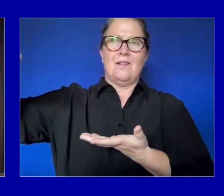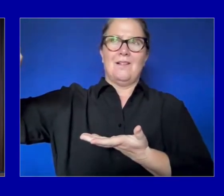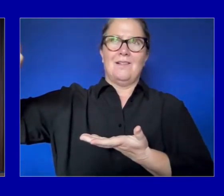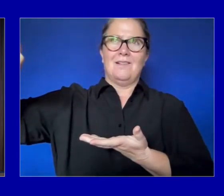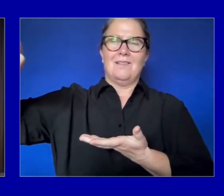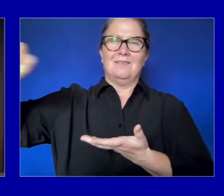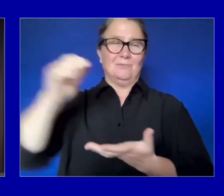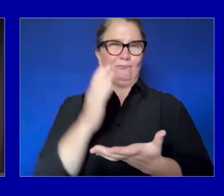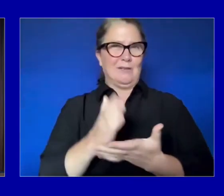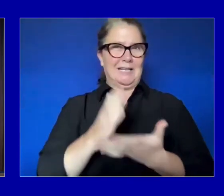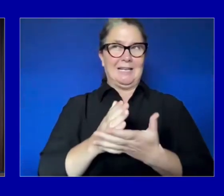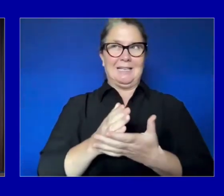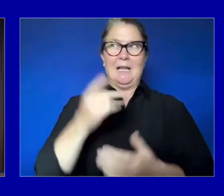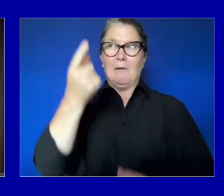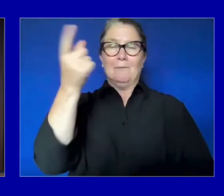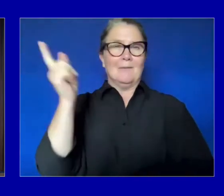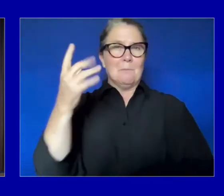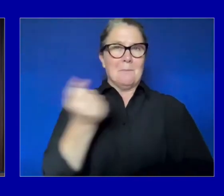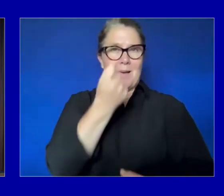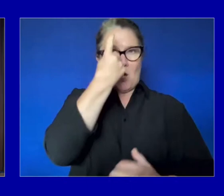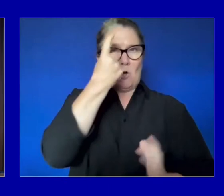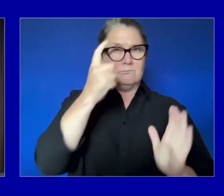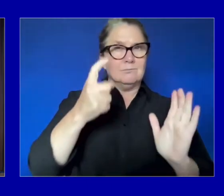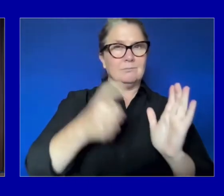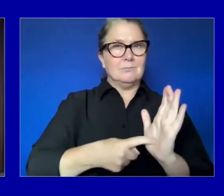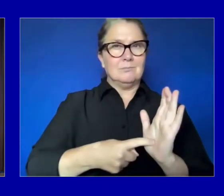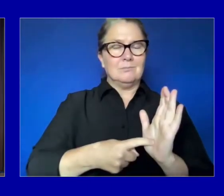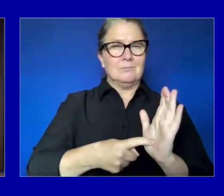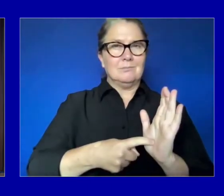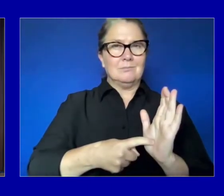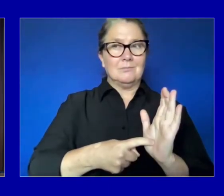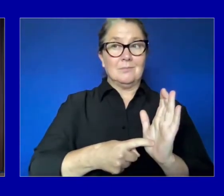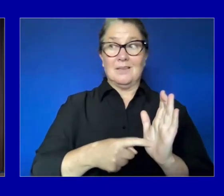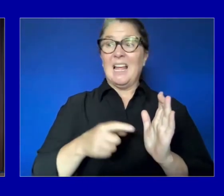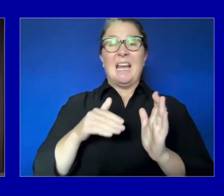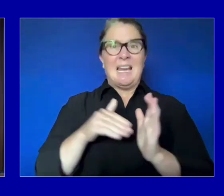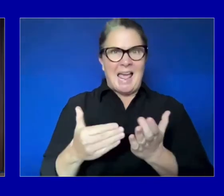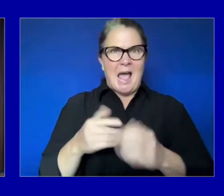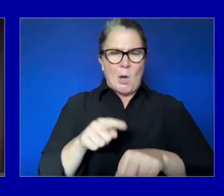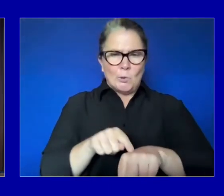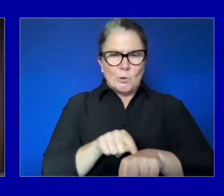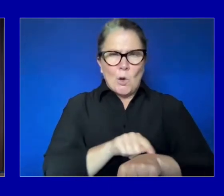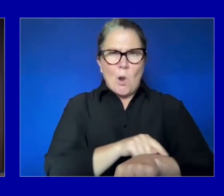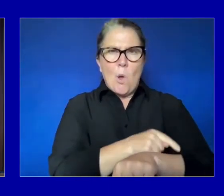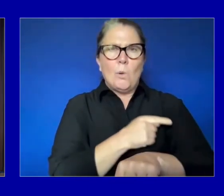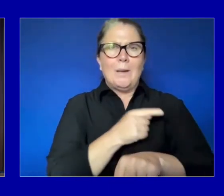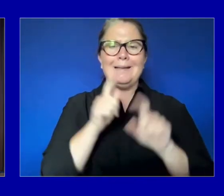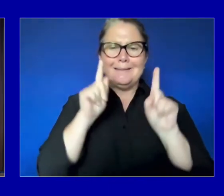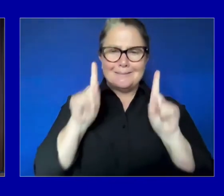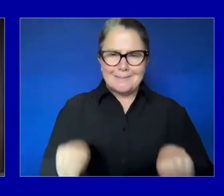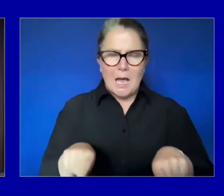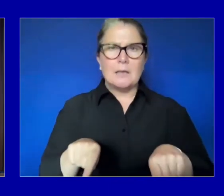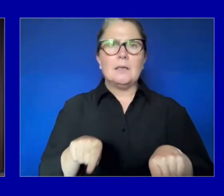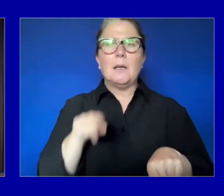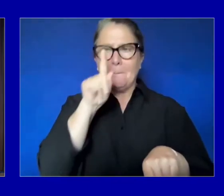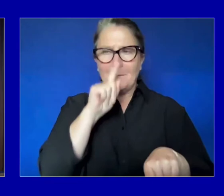um, that, understanding is starting to happen in Australia. And it's kind of inexorable now that, um,